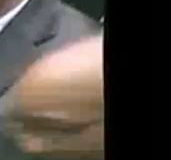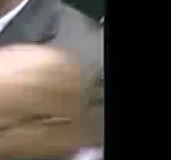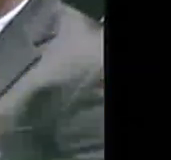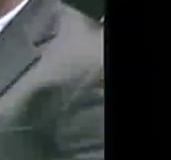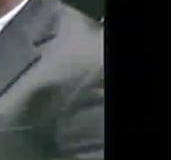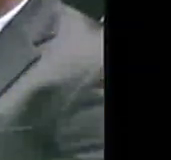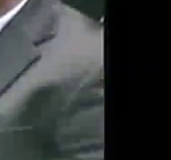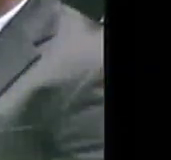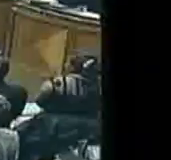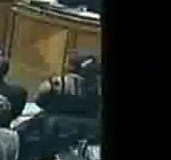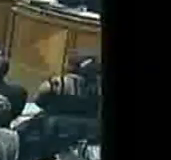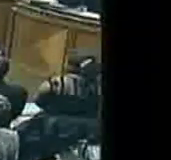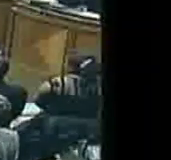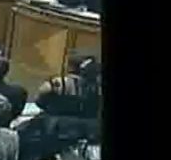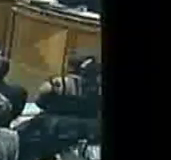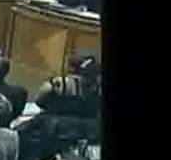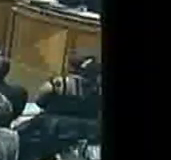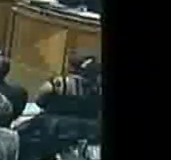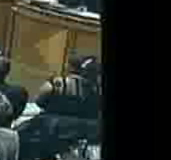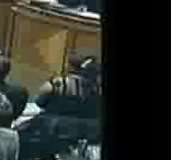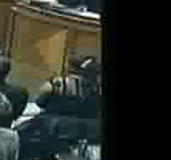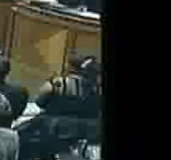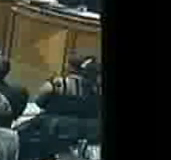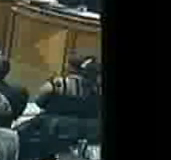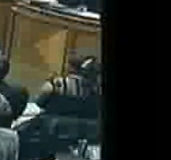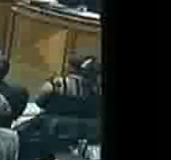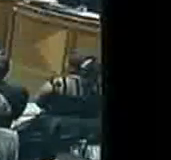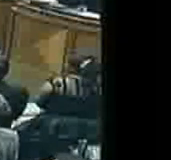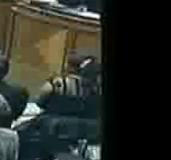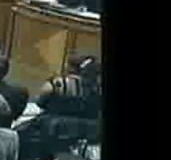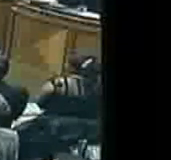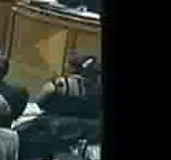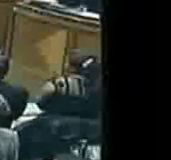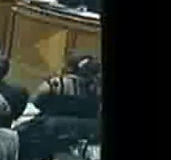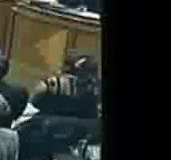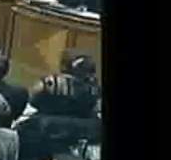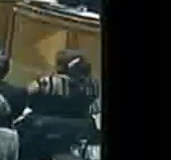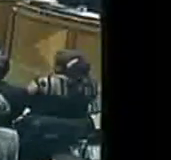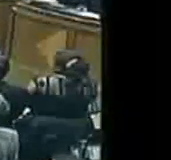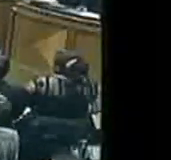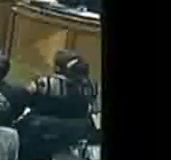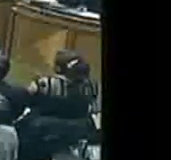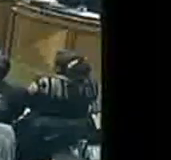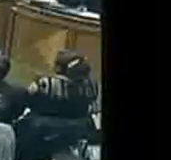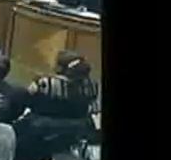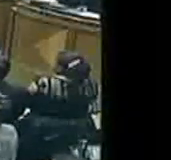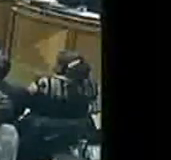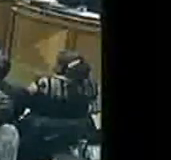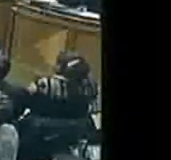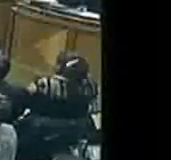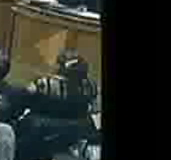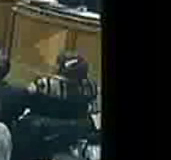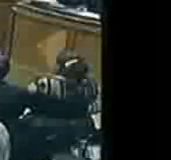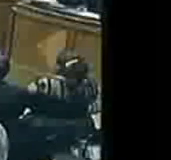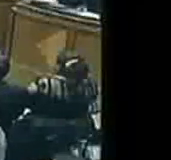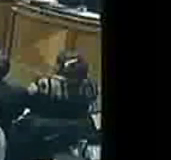Tokatana, I took a Casana Gitena, Kayona Gonzalez, Putaburu, Putamago, Kota Tamara, Mora House, Levana, second bow for city,